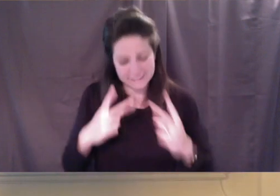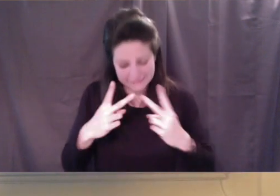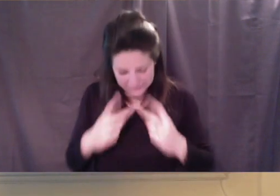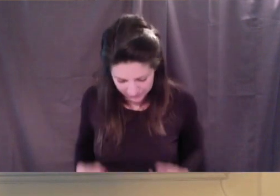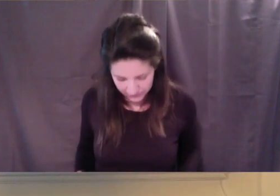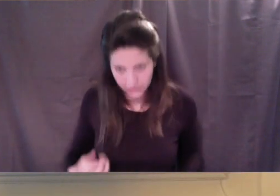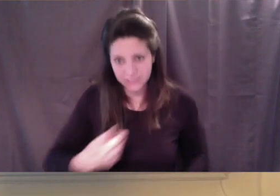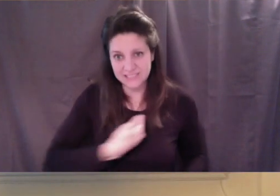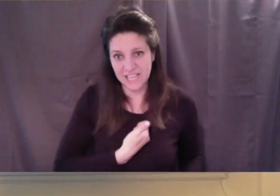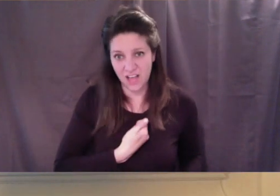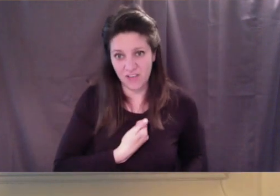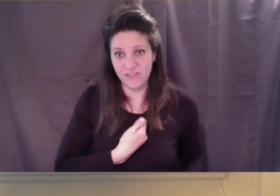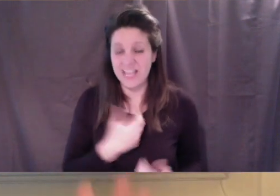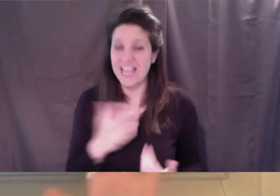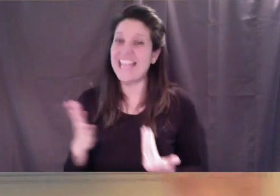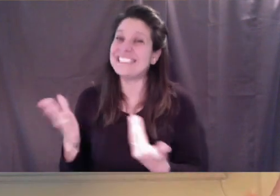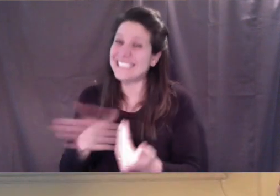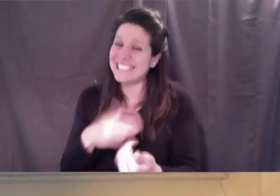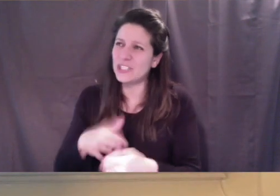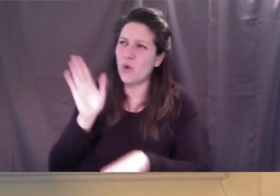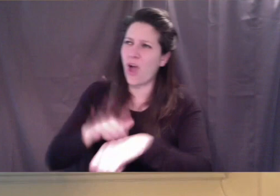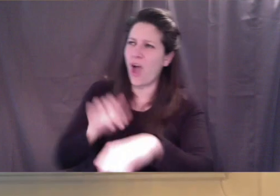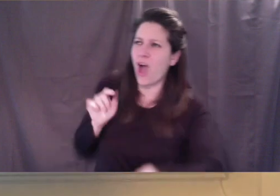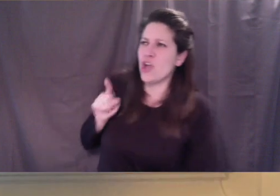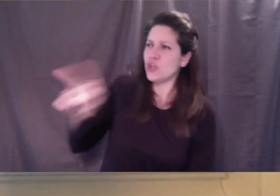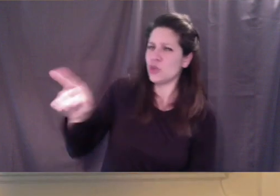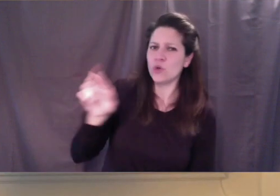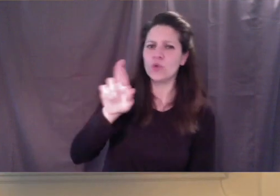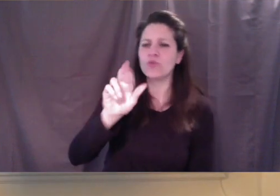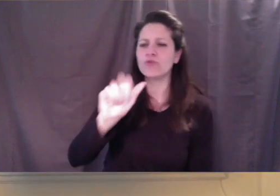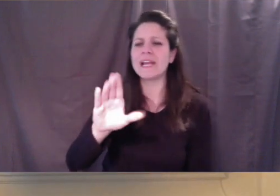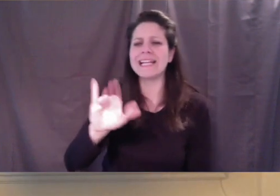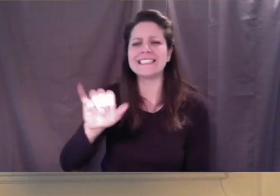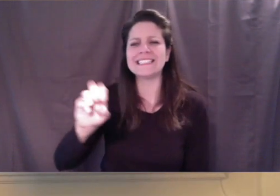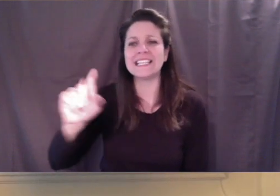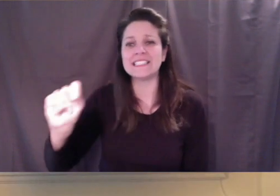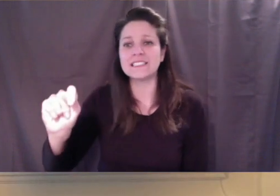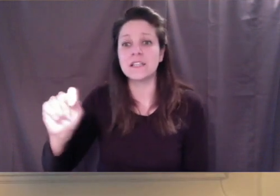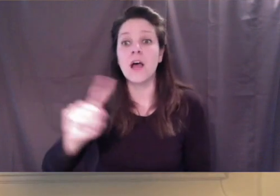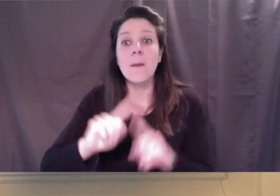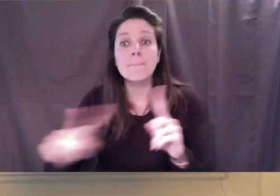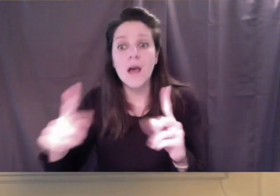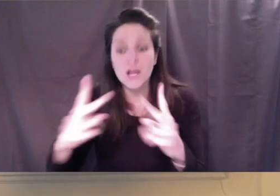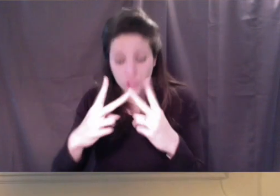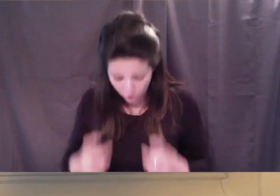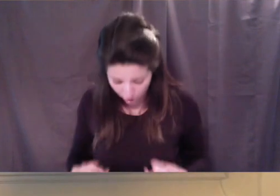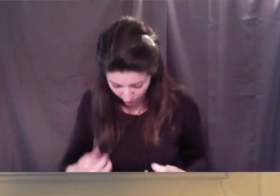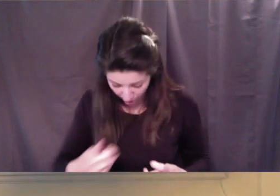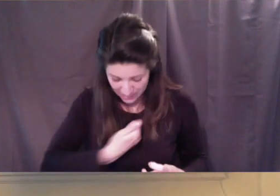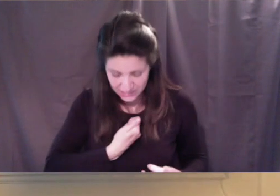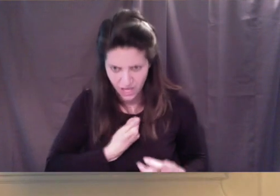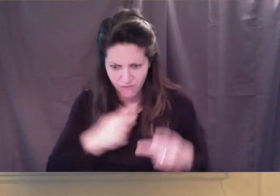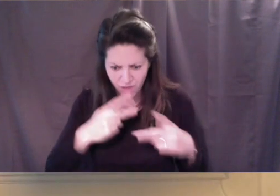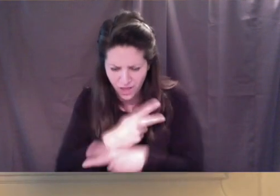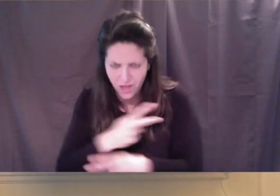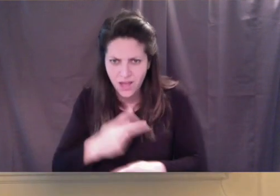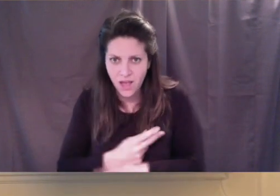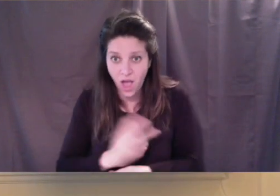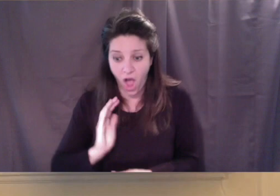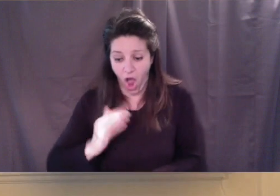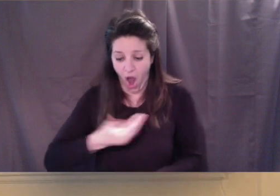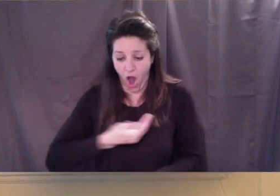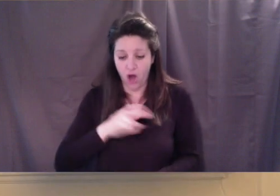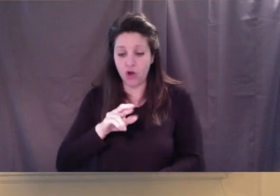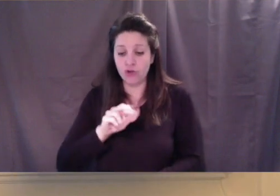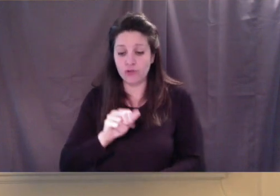It's easy to call out the racism out there, and it's a lot harder to recognize it or admit it in ourselves. But as Reverend